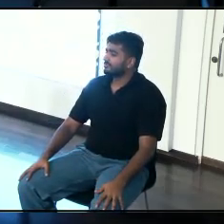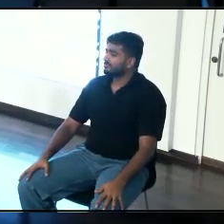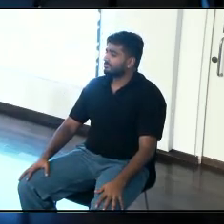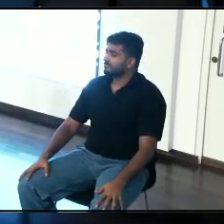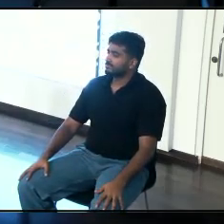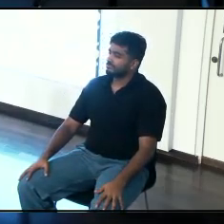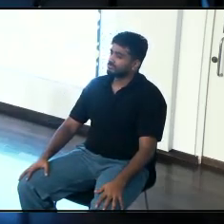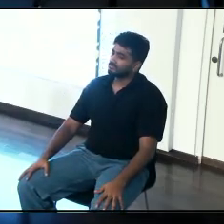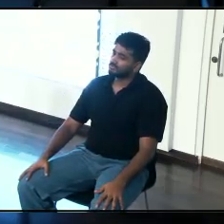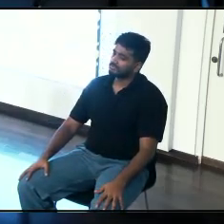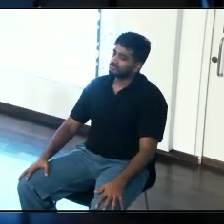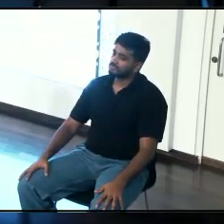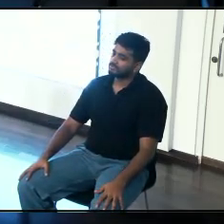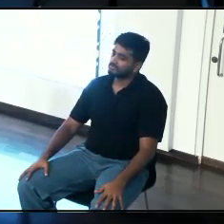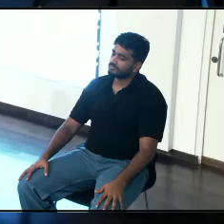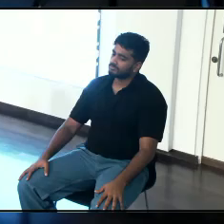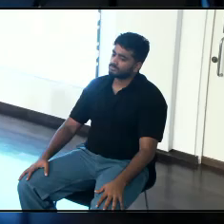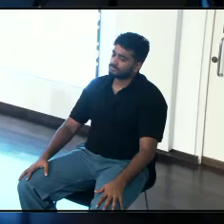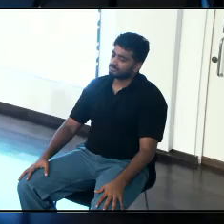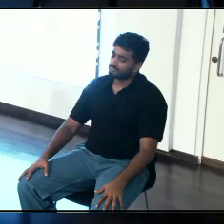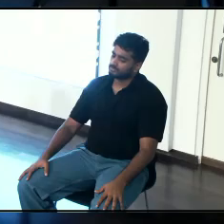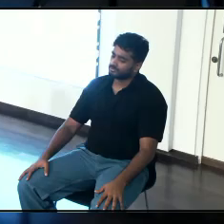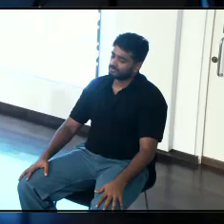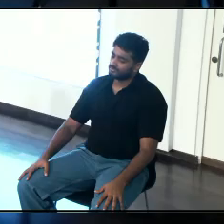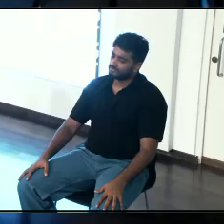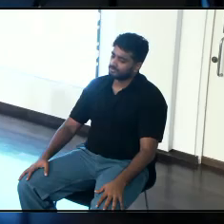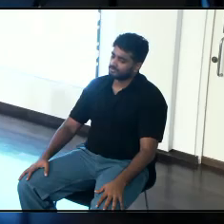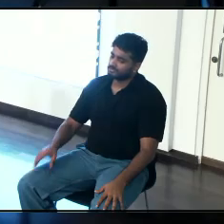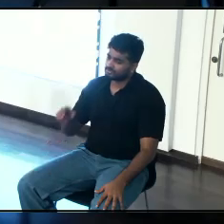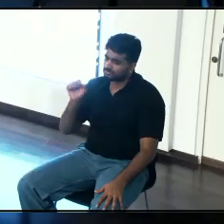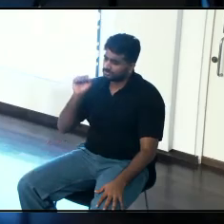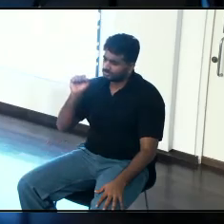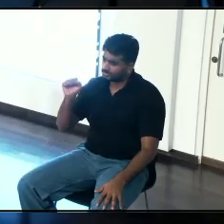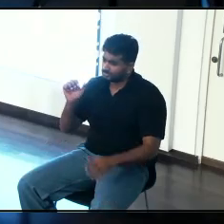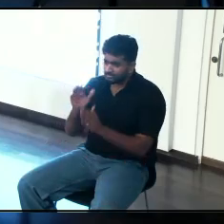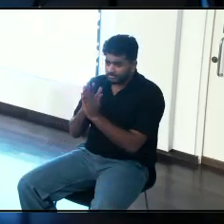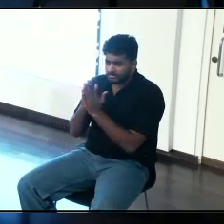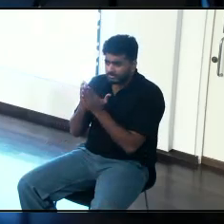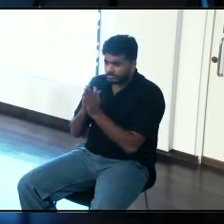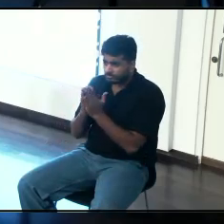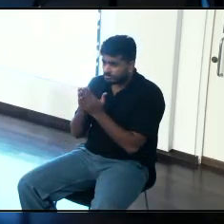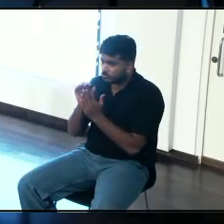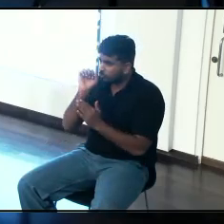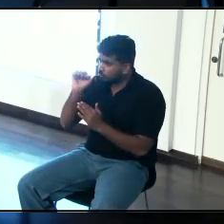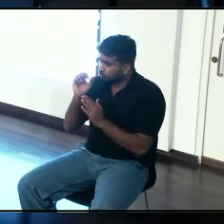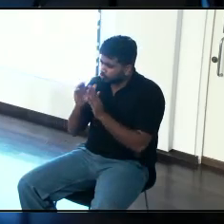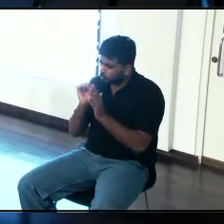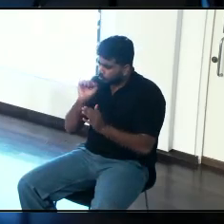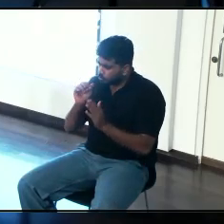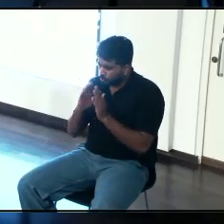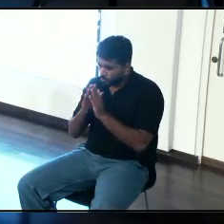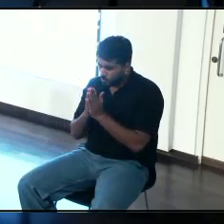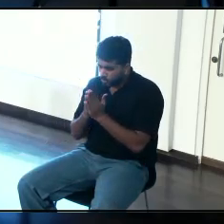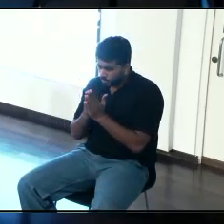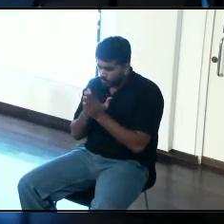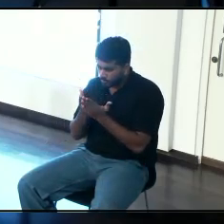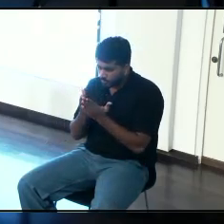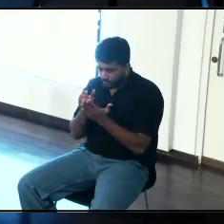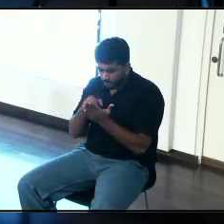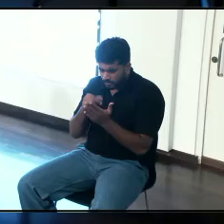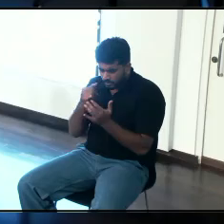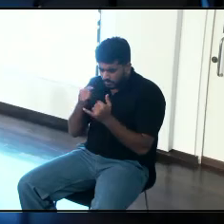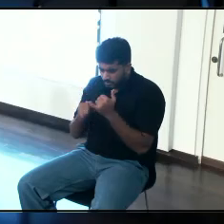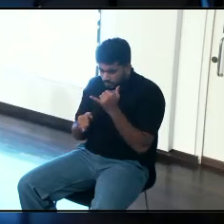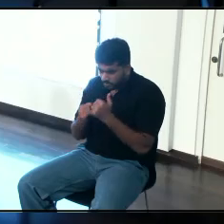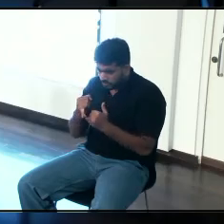and, But it's also these homes and these homeowners, we really like the fact that they are real custodians